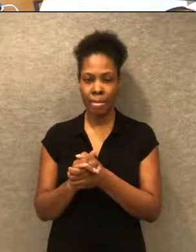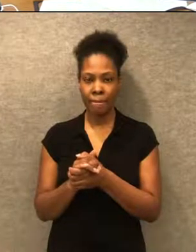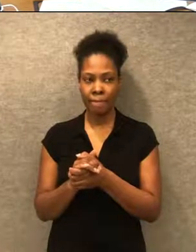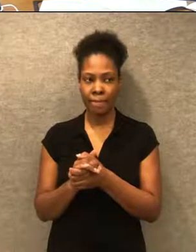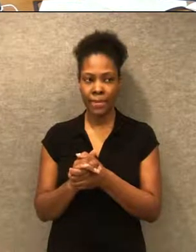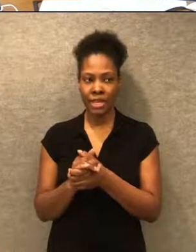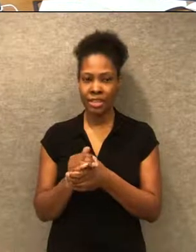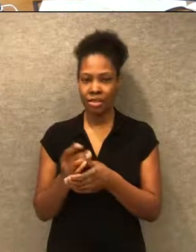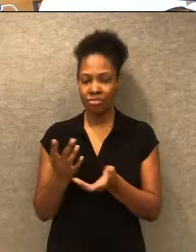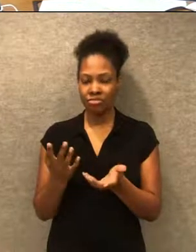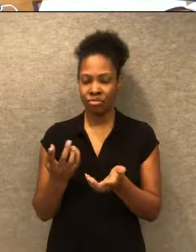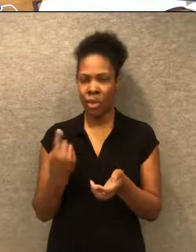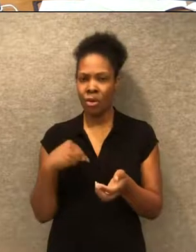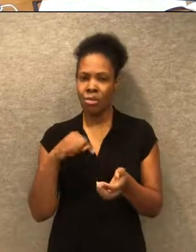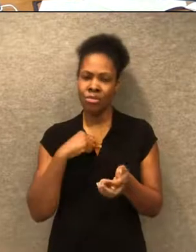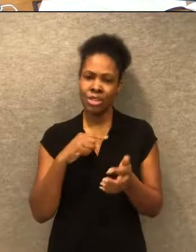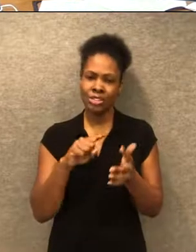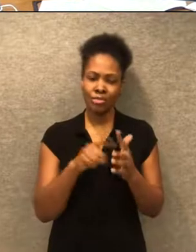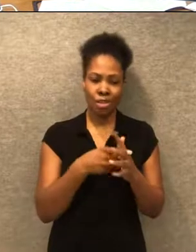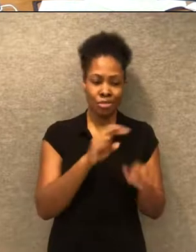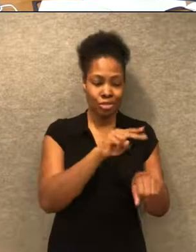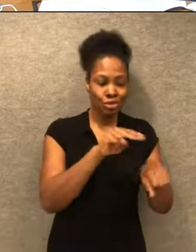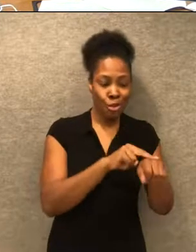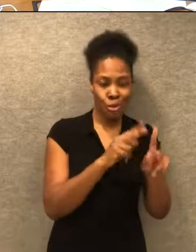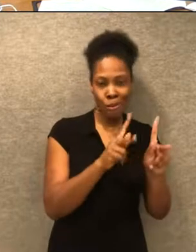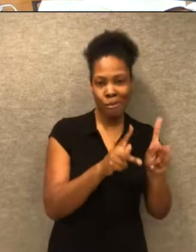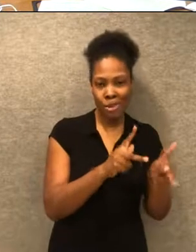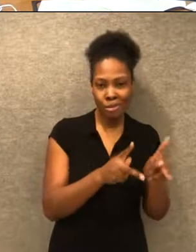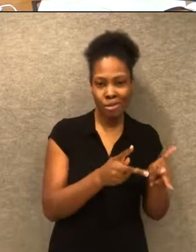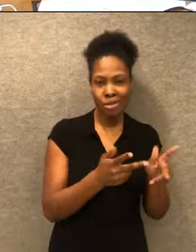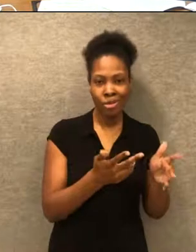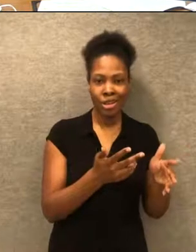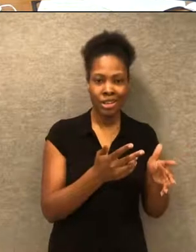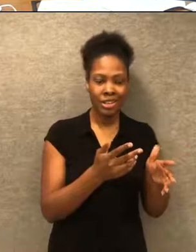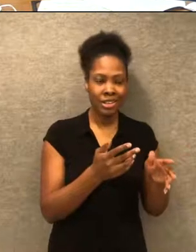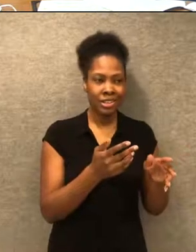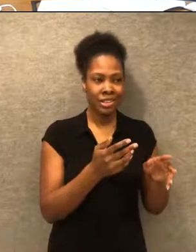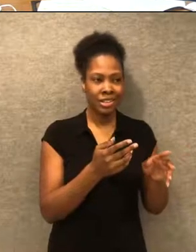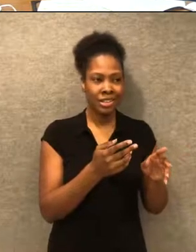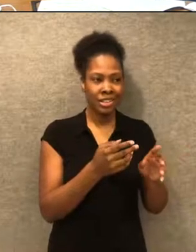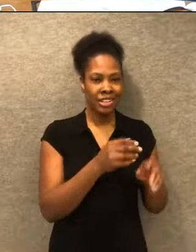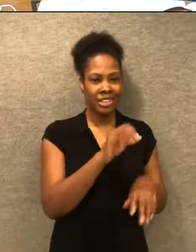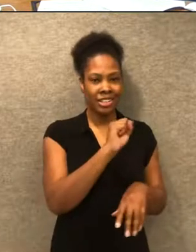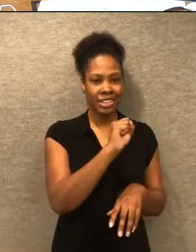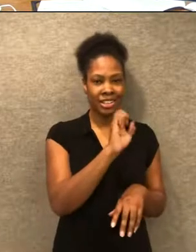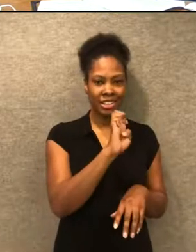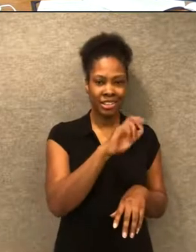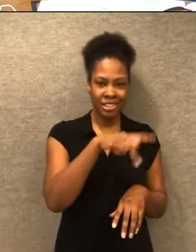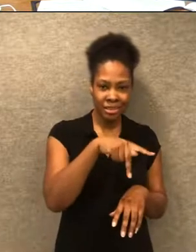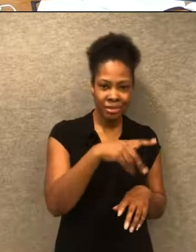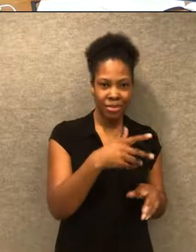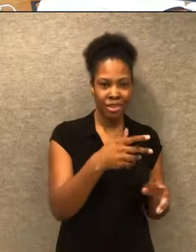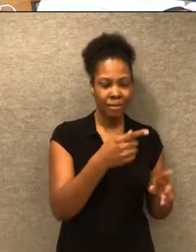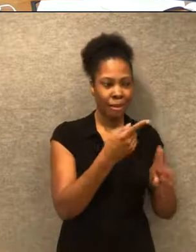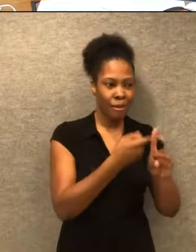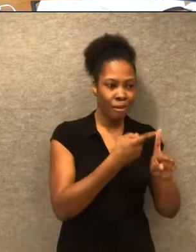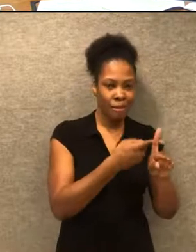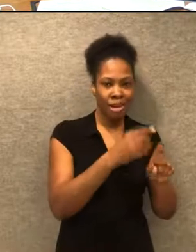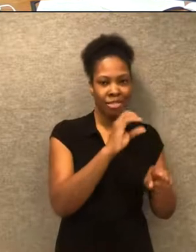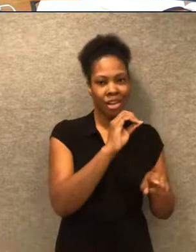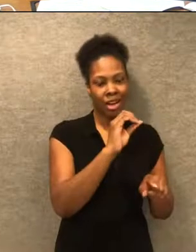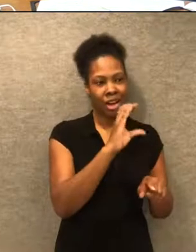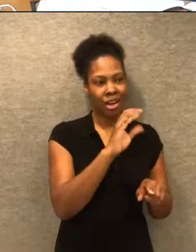individuals in September and October and November, where we just wore normal clothes. You